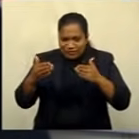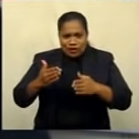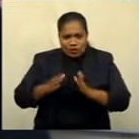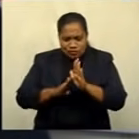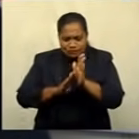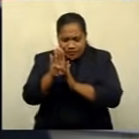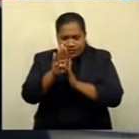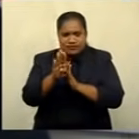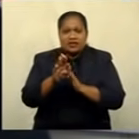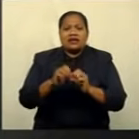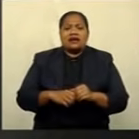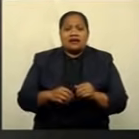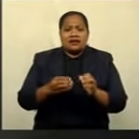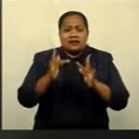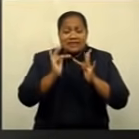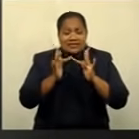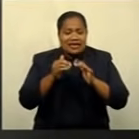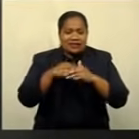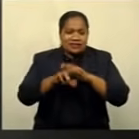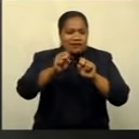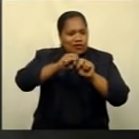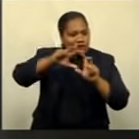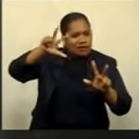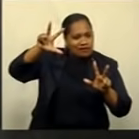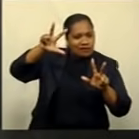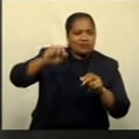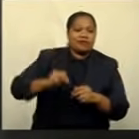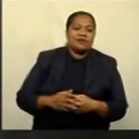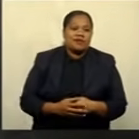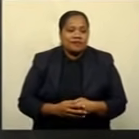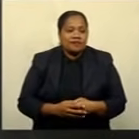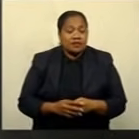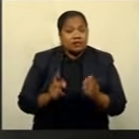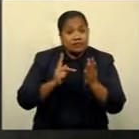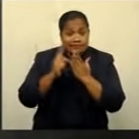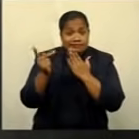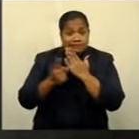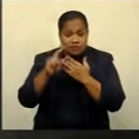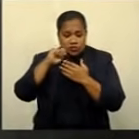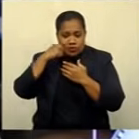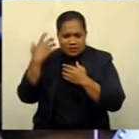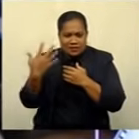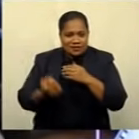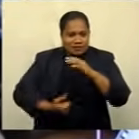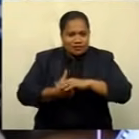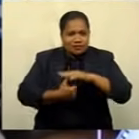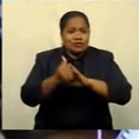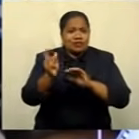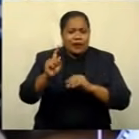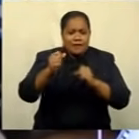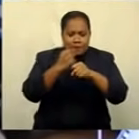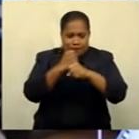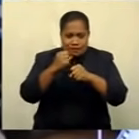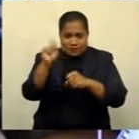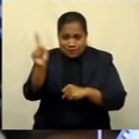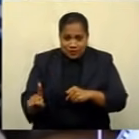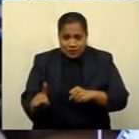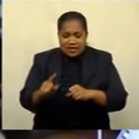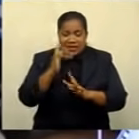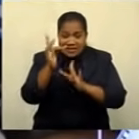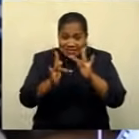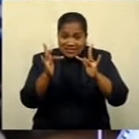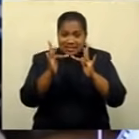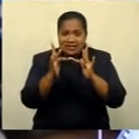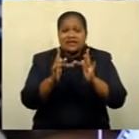in the whole of Vanuatu. The project will bring reliable access to power, internet and ICT equipment to at